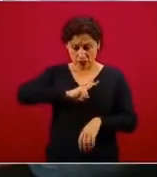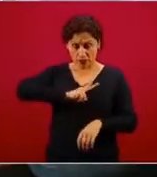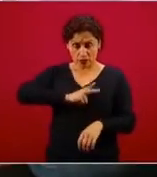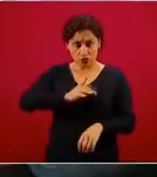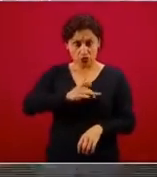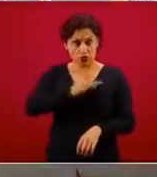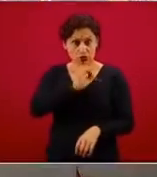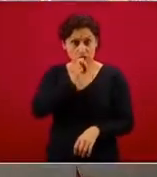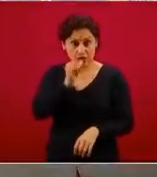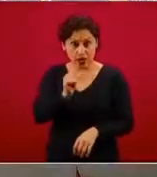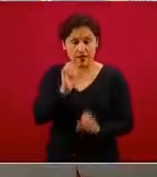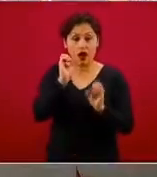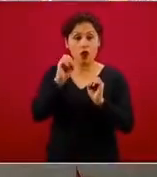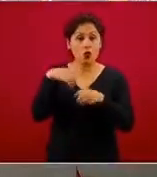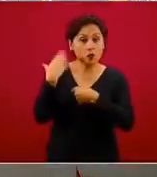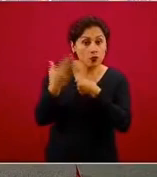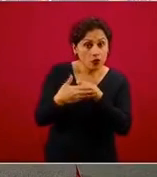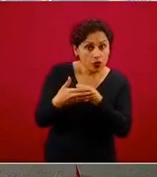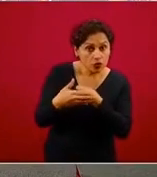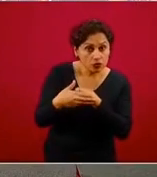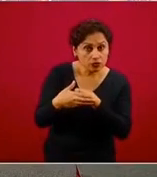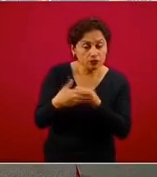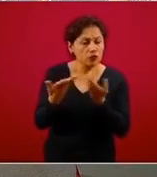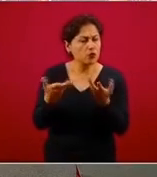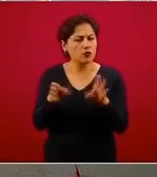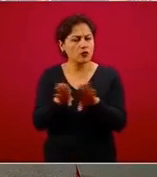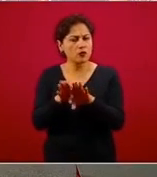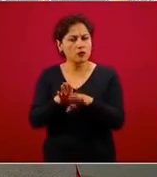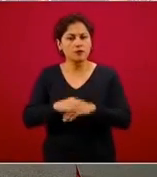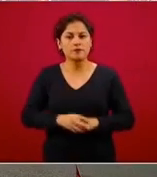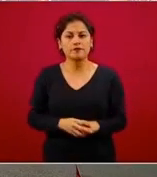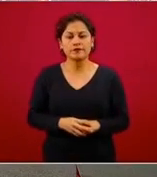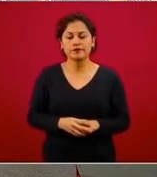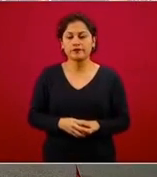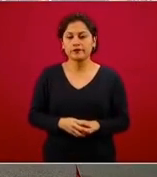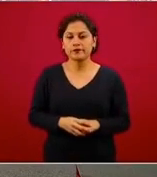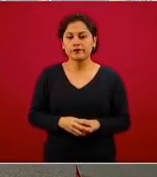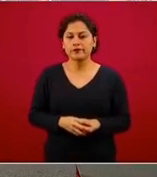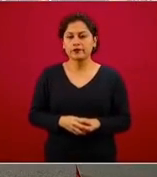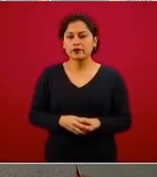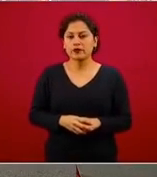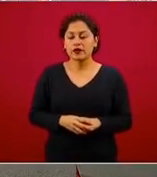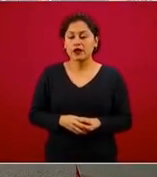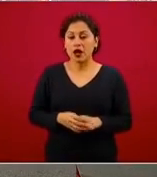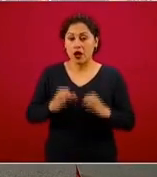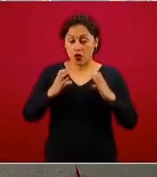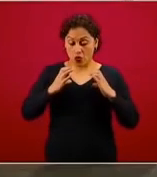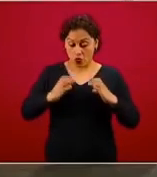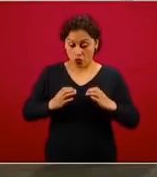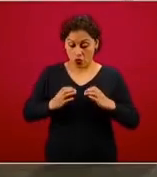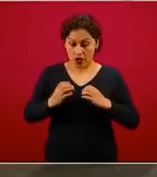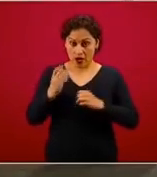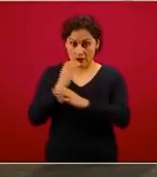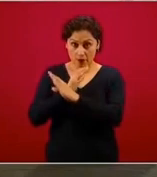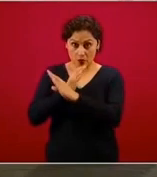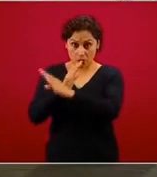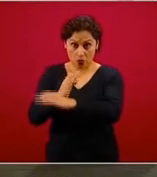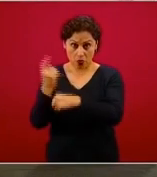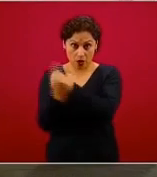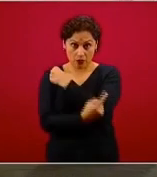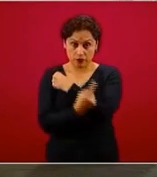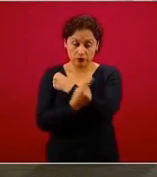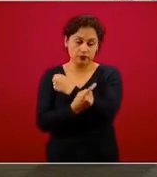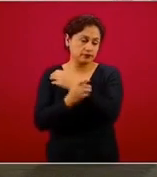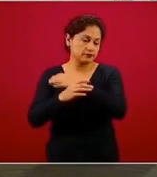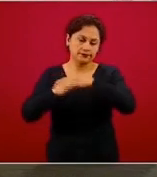asymptomatic patients? I mean, I hope not. Were we? Are we? No, la respuesta inmune es más amplia, Well, the la